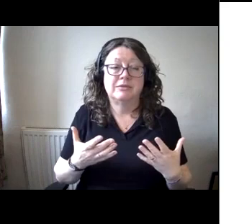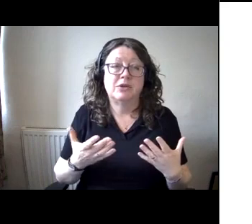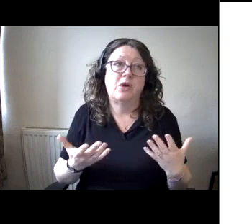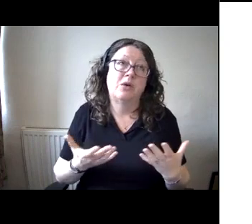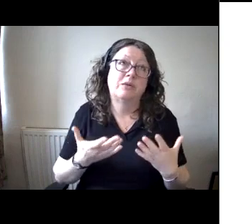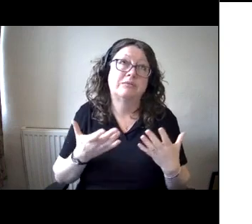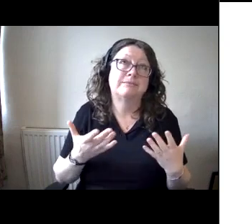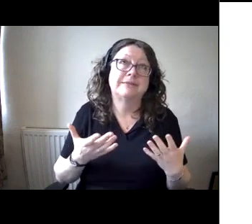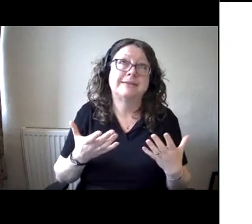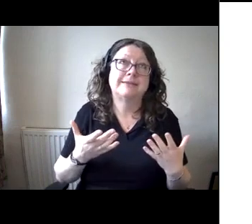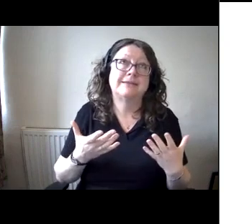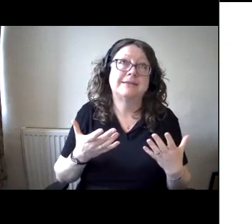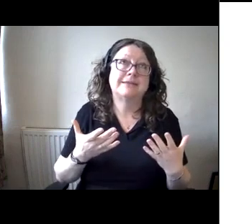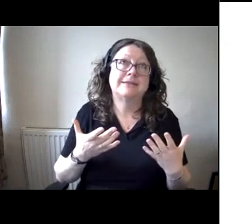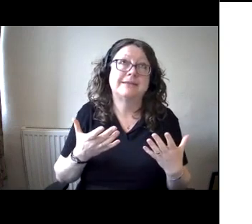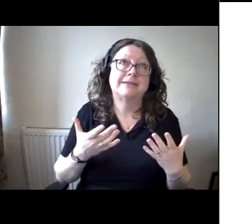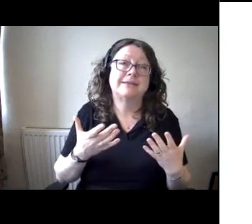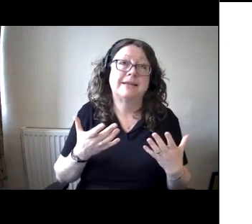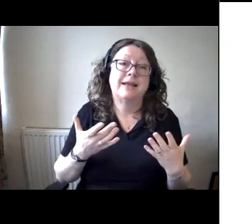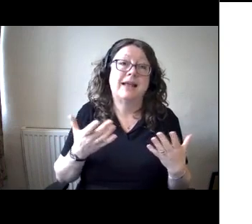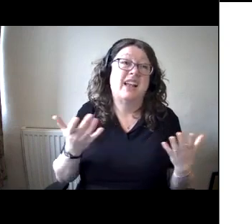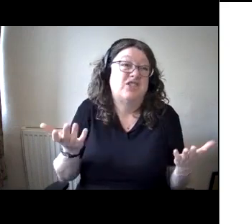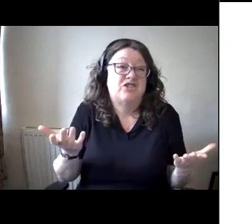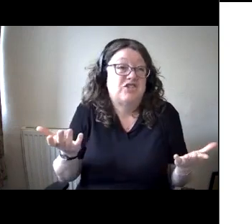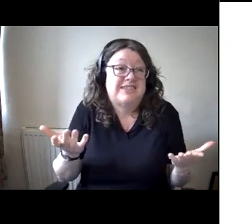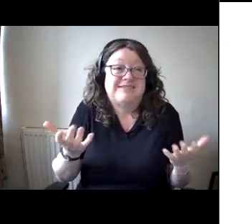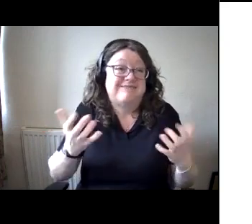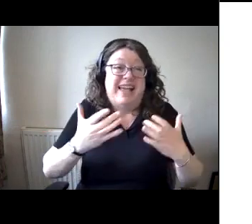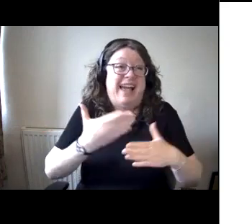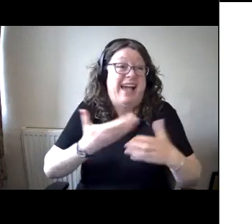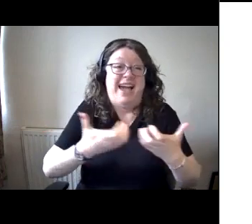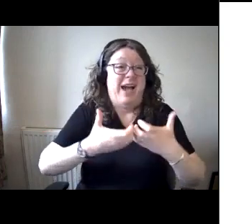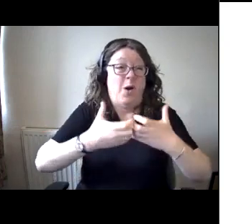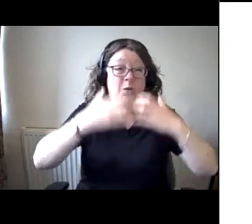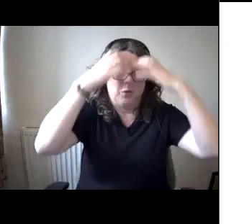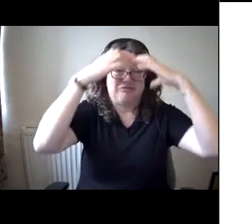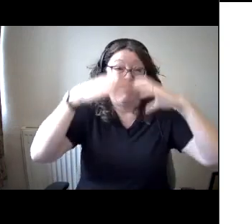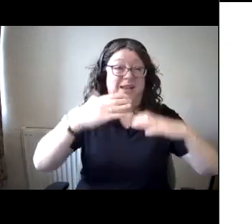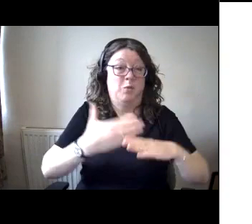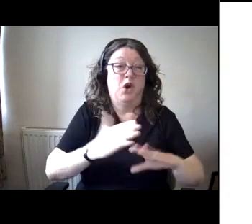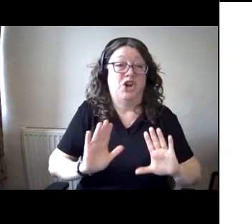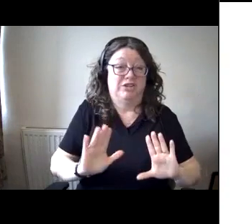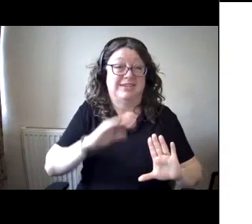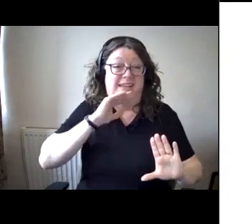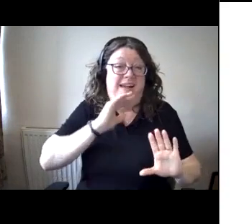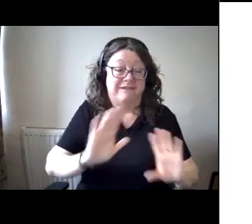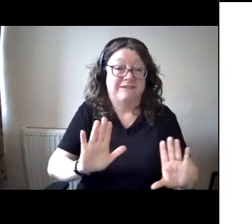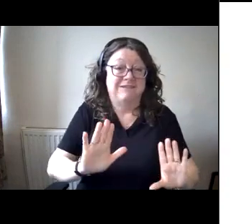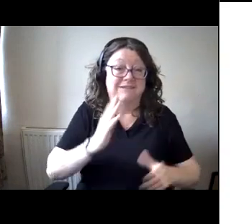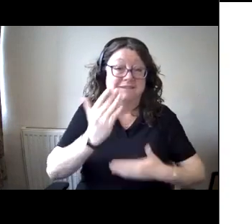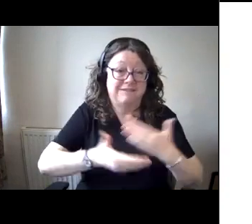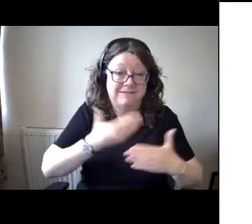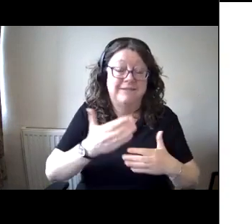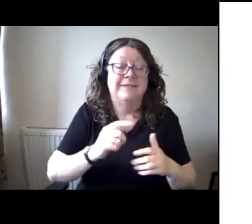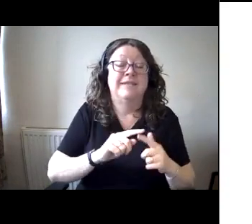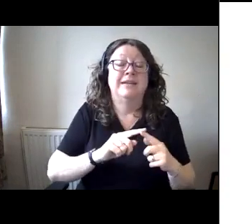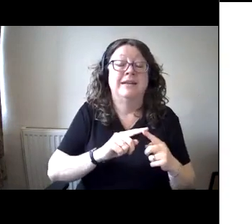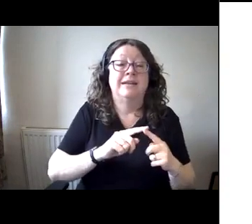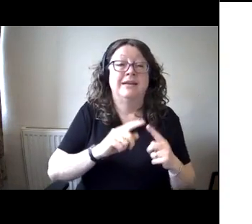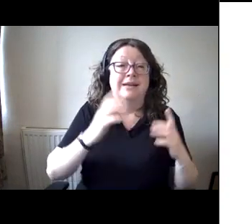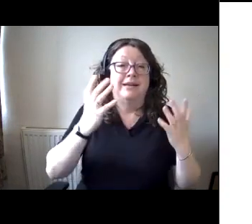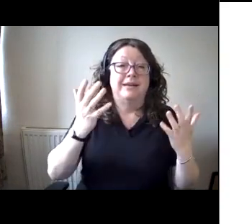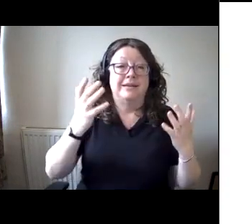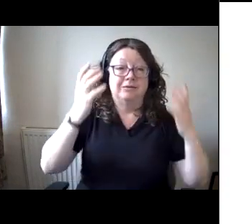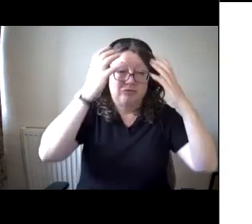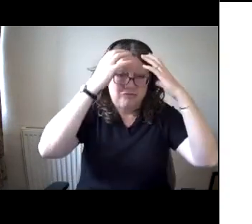that it's just how people's brains work. There, I'll stop there. I'm going to get onto that a little bit later. So how people's